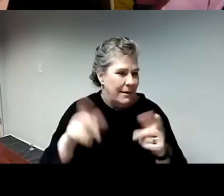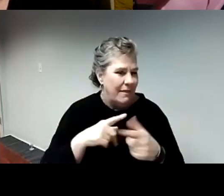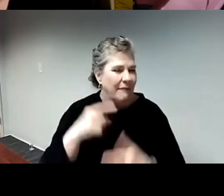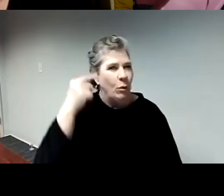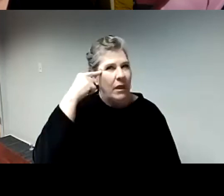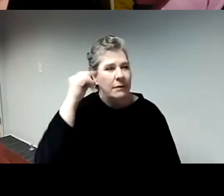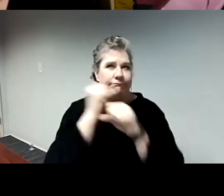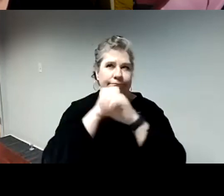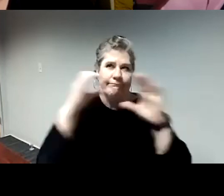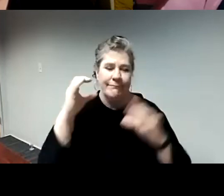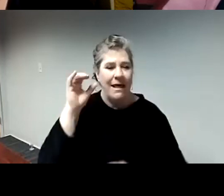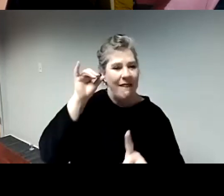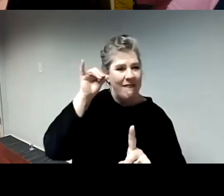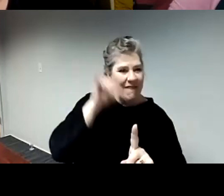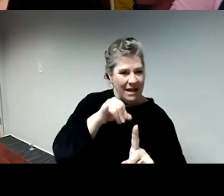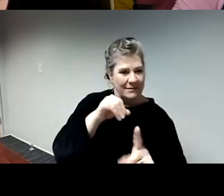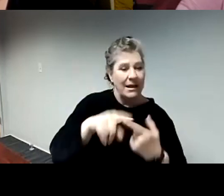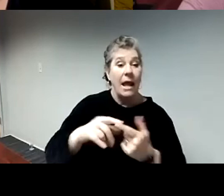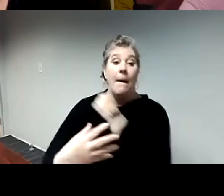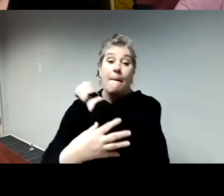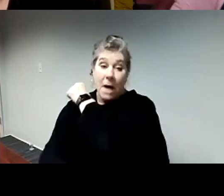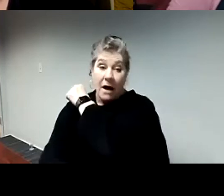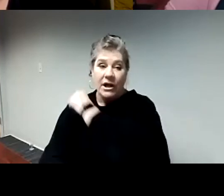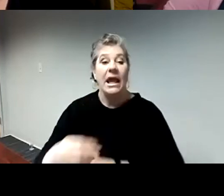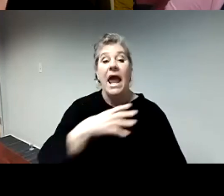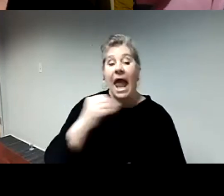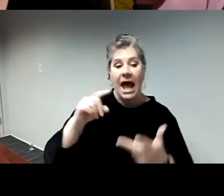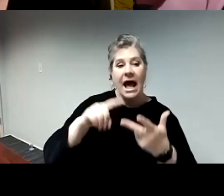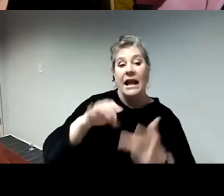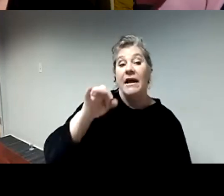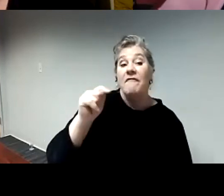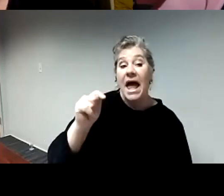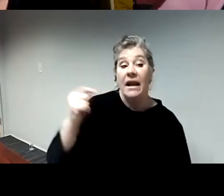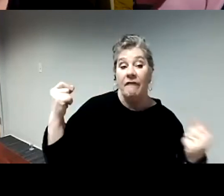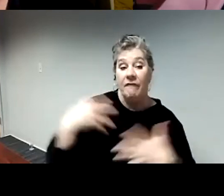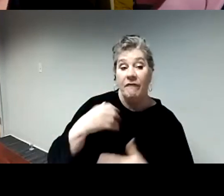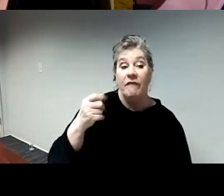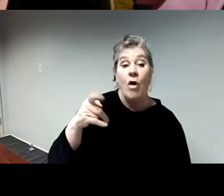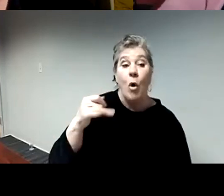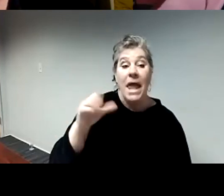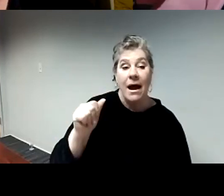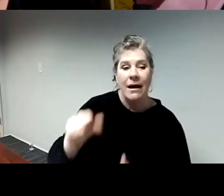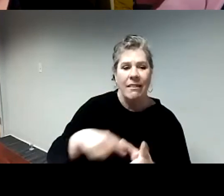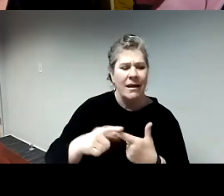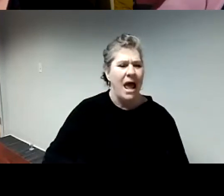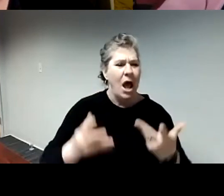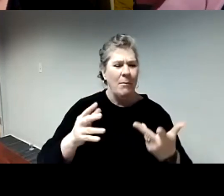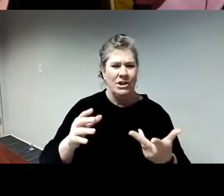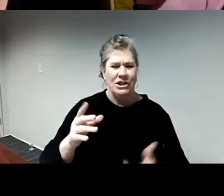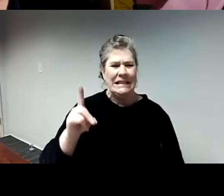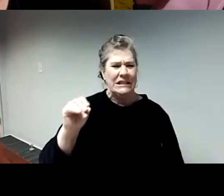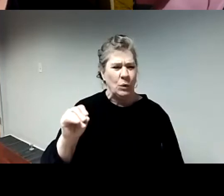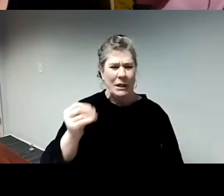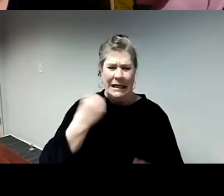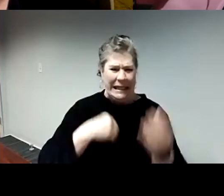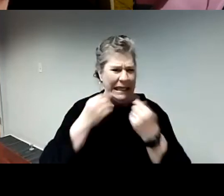thinking about that and poverty and fat phobia, how much disordered eating and eating